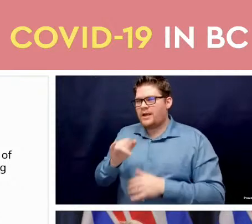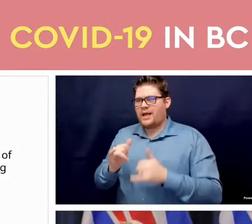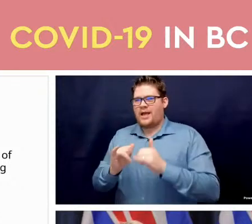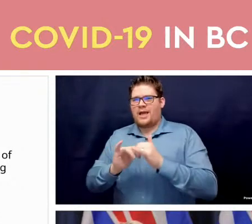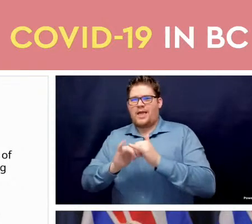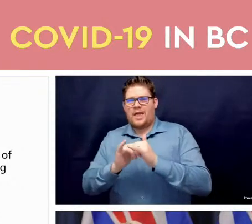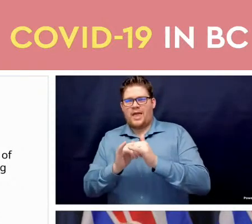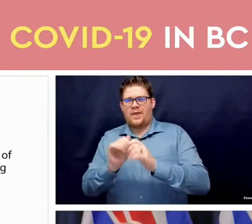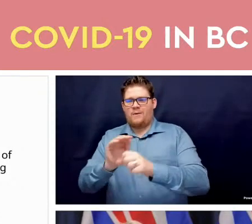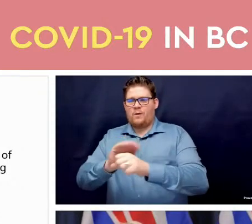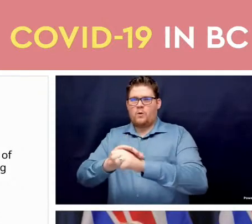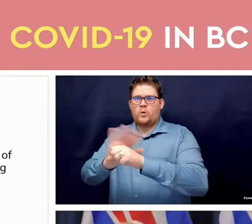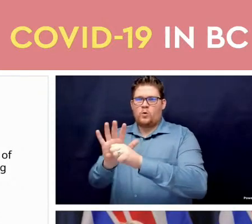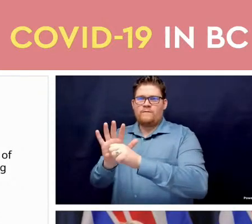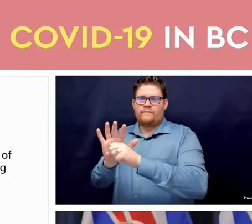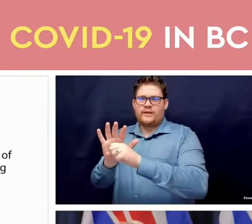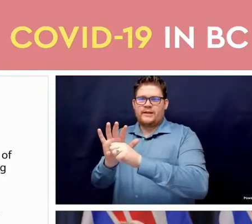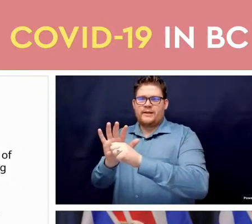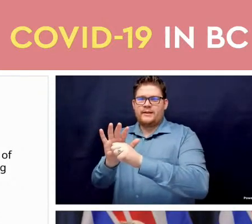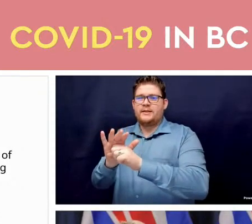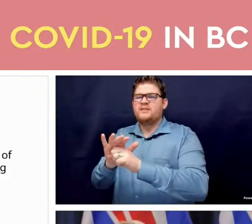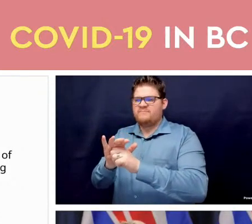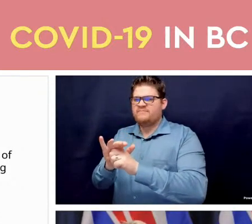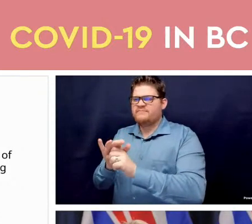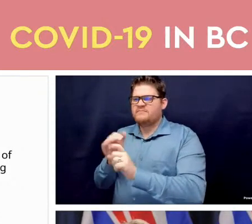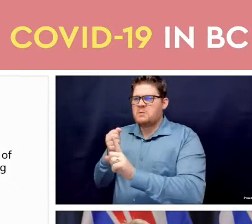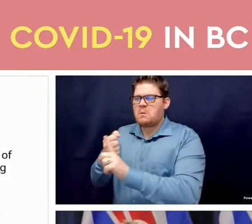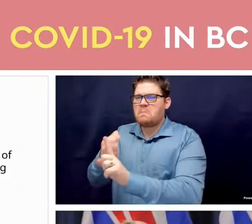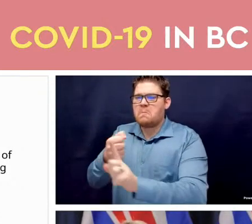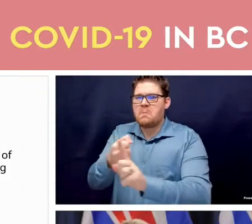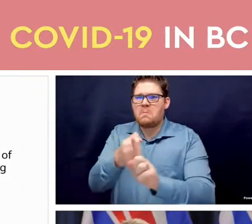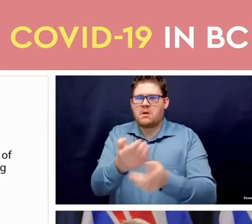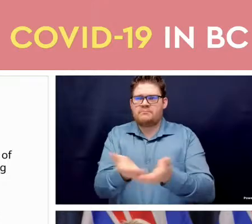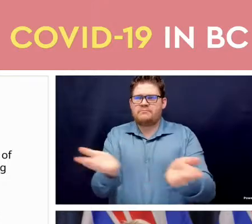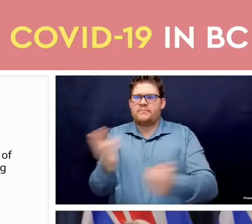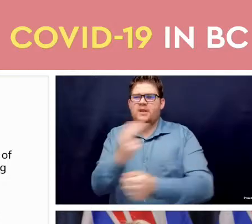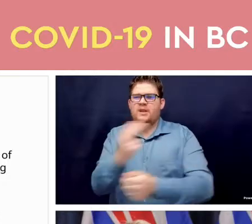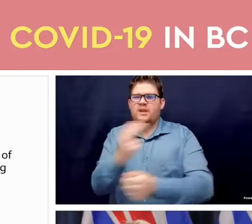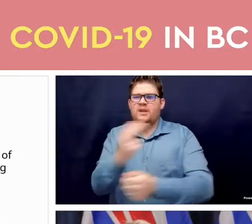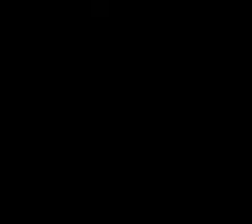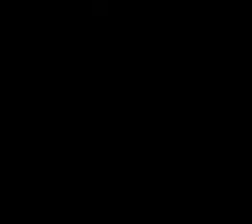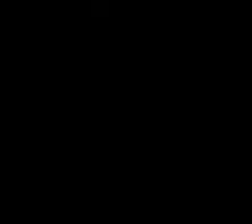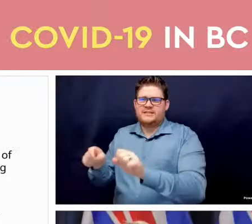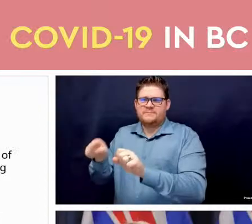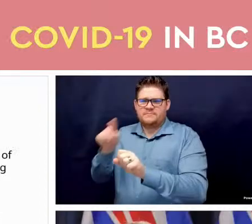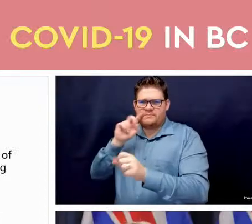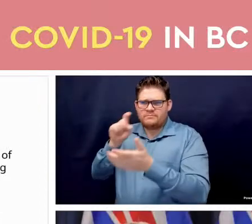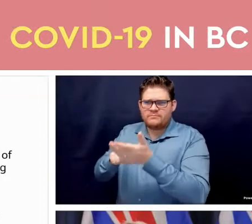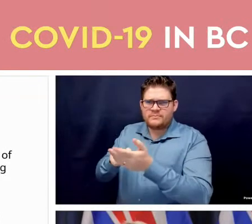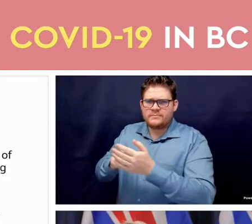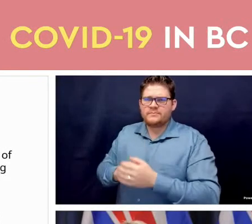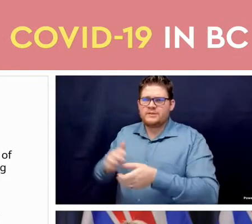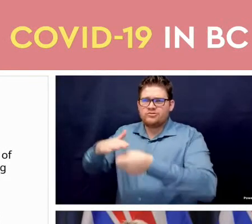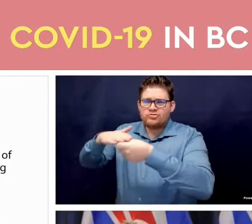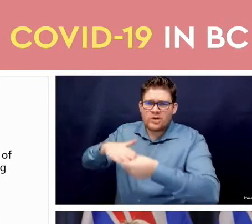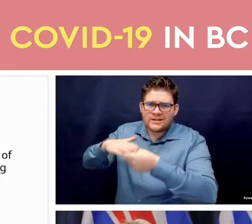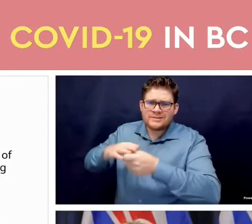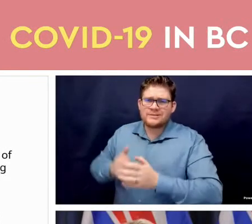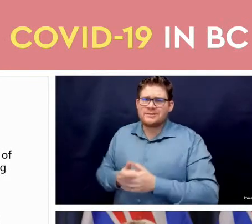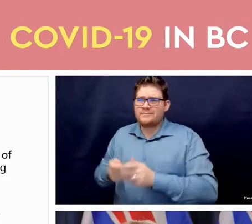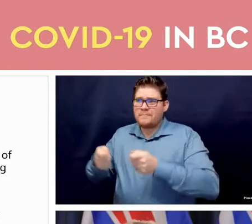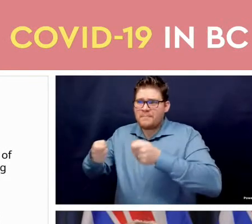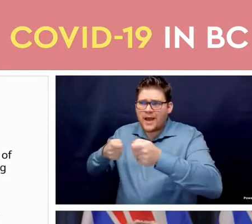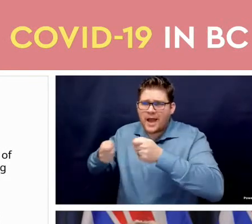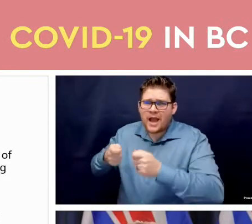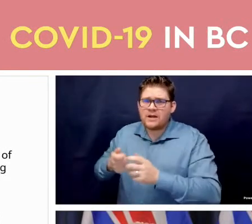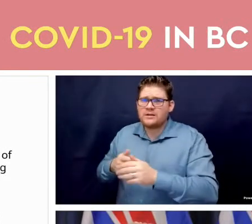burden of COVID-related illness in our hospitals. And then as we get the automated processes in